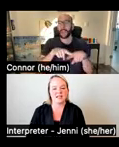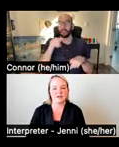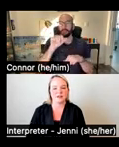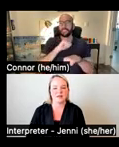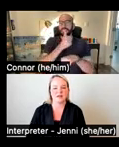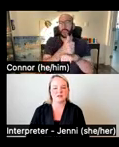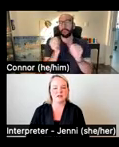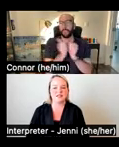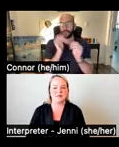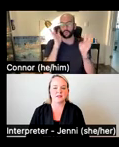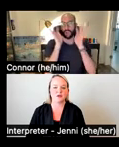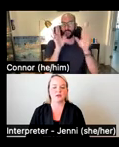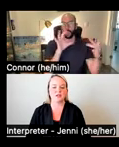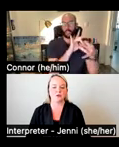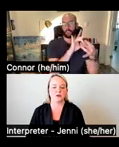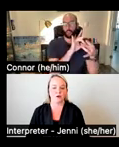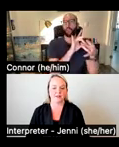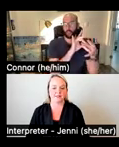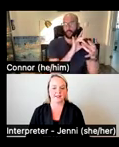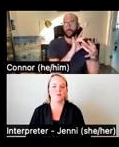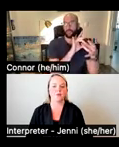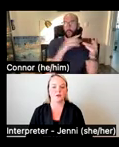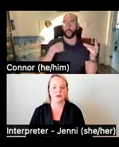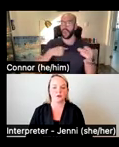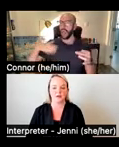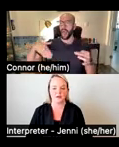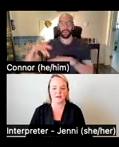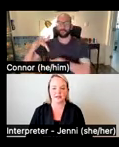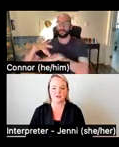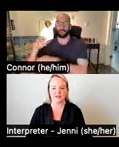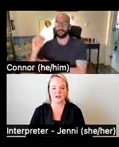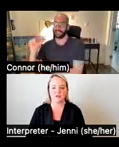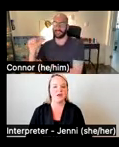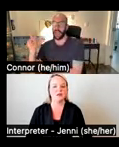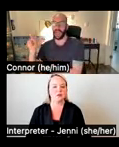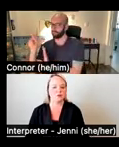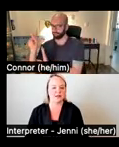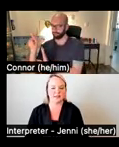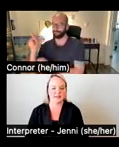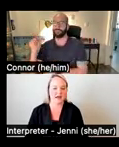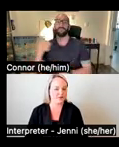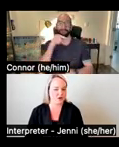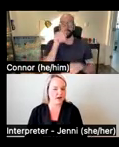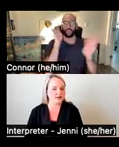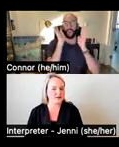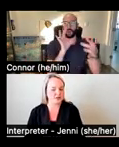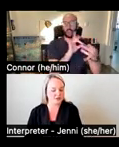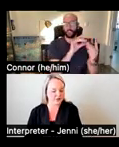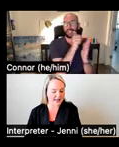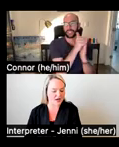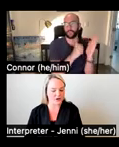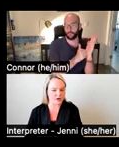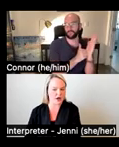That email and password, it depends on what you have already set up with your Creative Connector account. So we have not